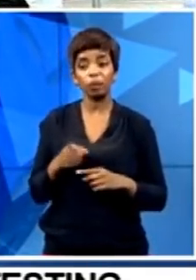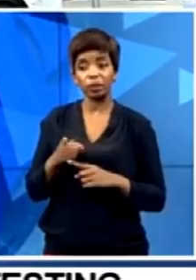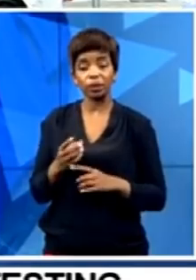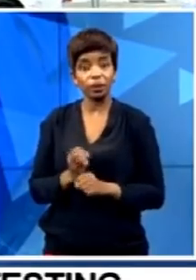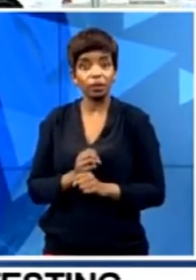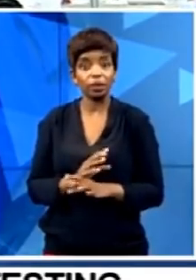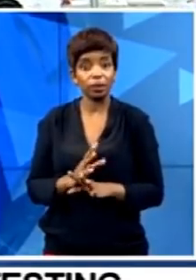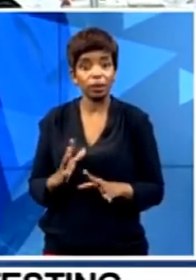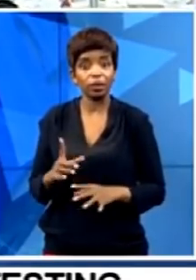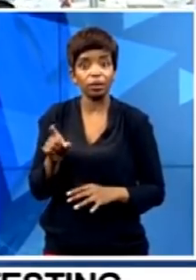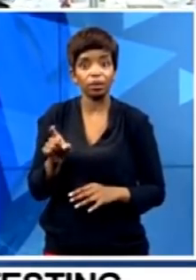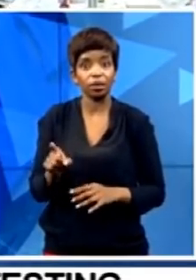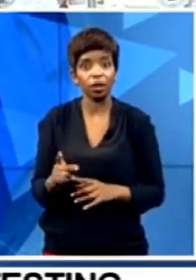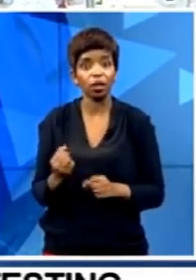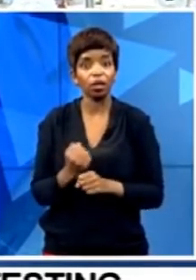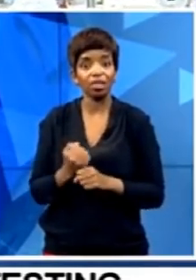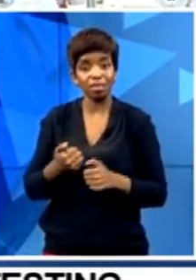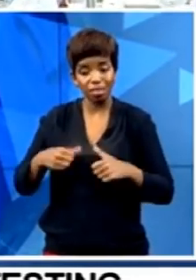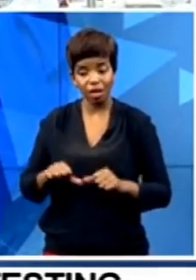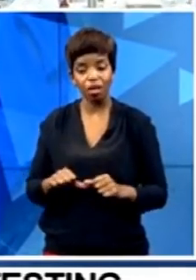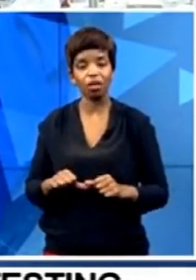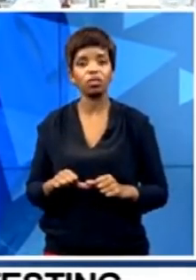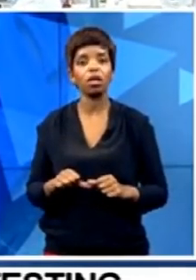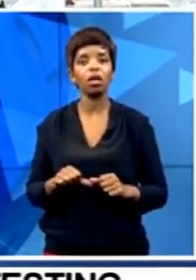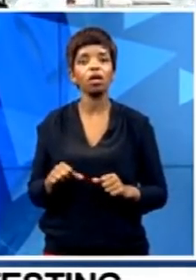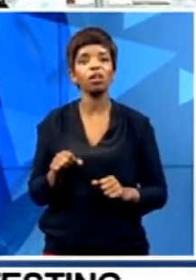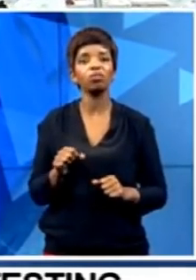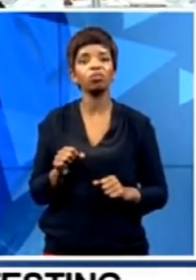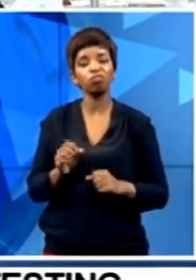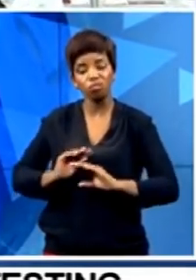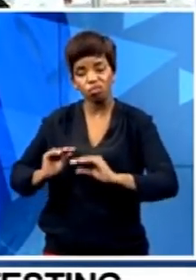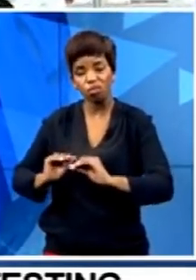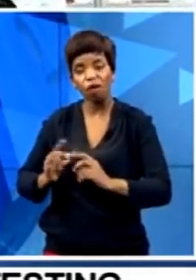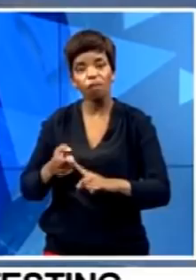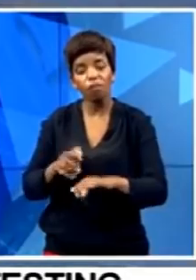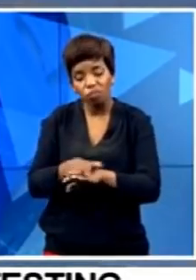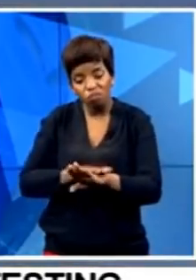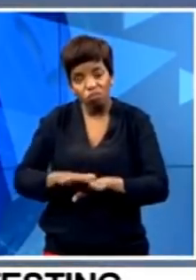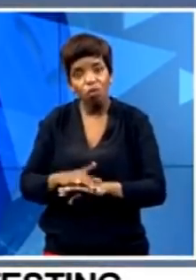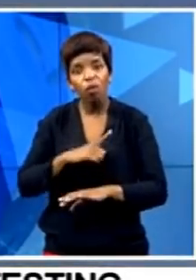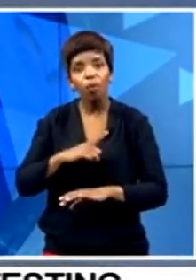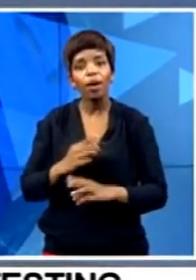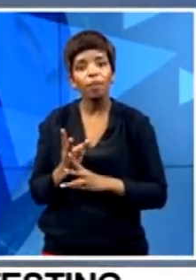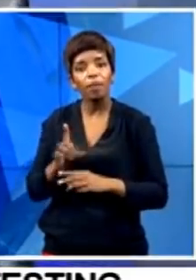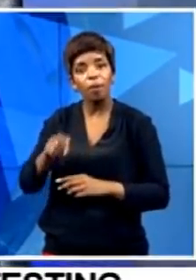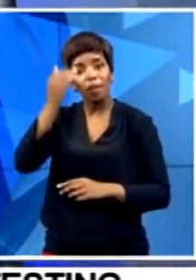with the unknown that is related to this disease. Lerato, as always, thank you very much indeed for your reporting.